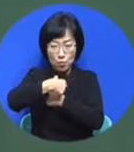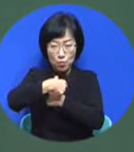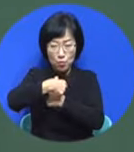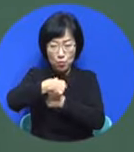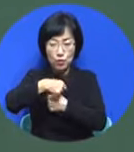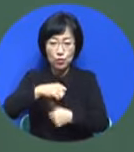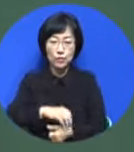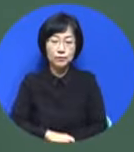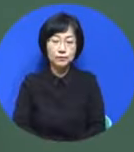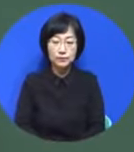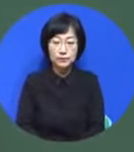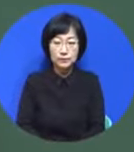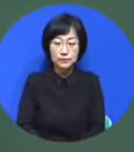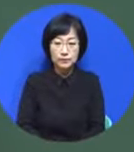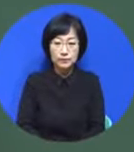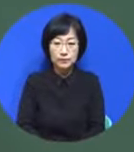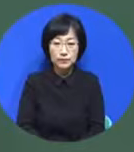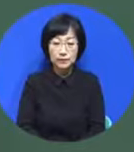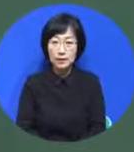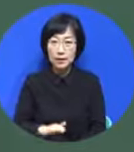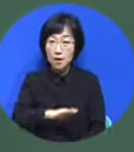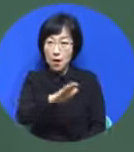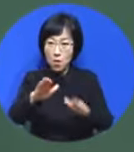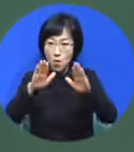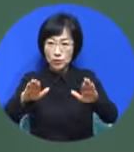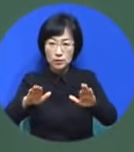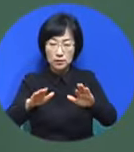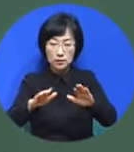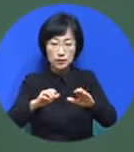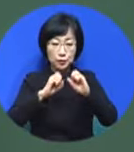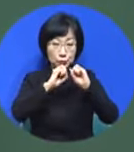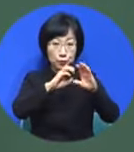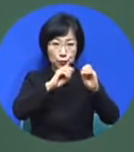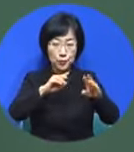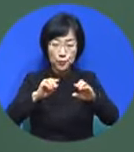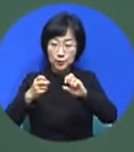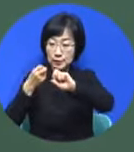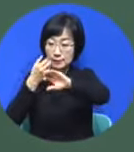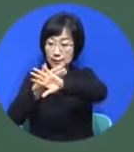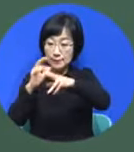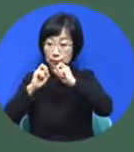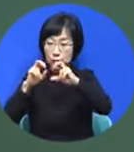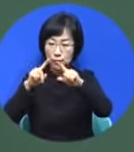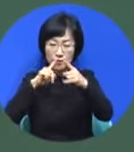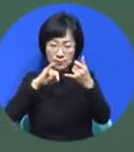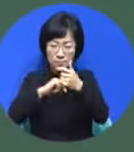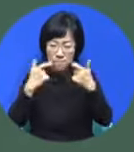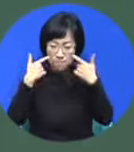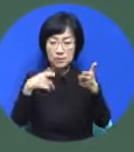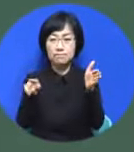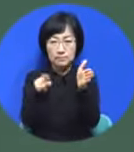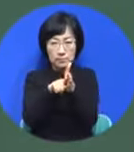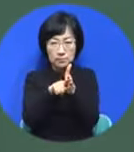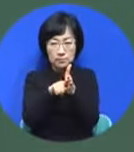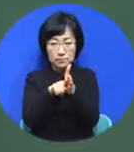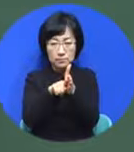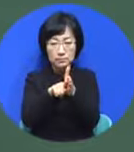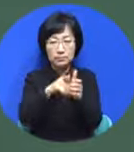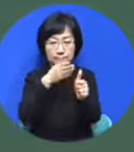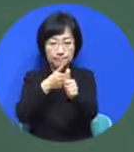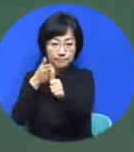Also, the lesson of our present reality. You need to grab firmly to this covenant and then leave.